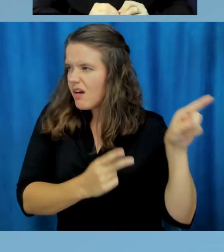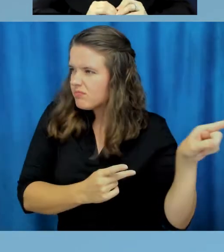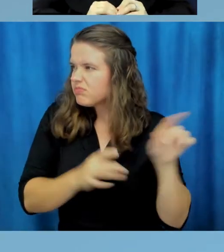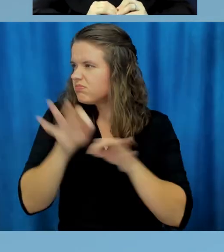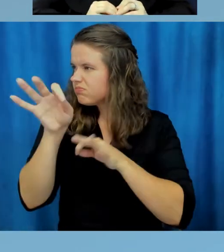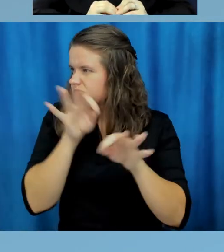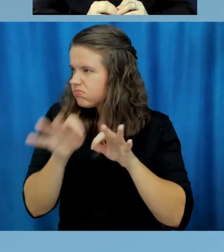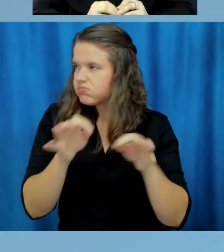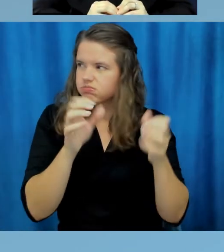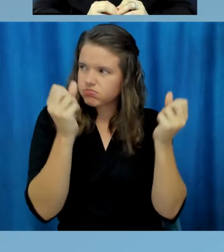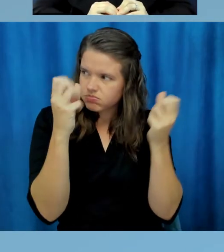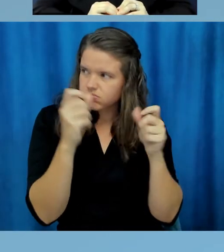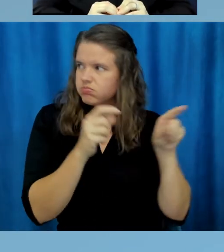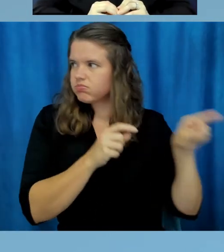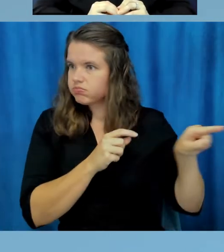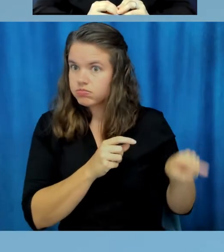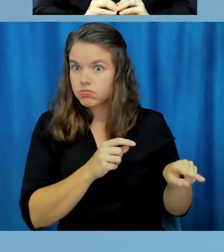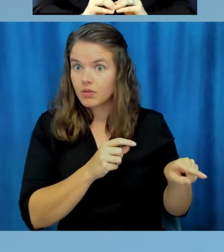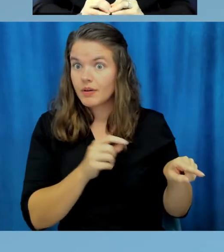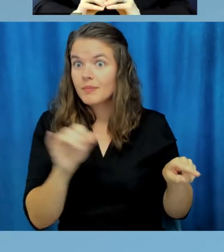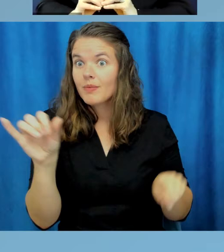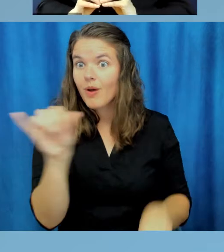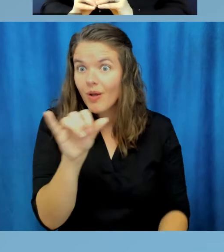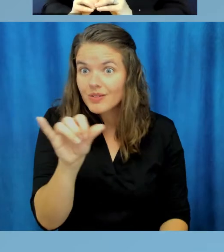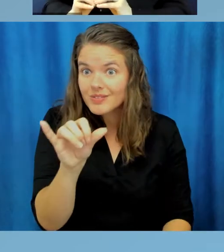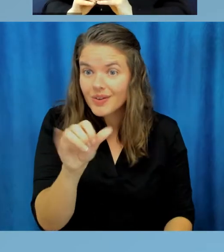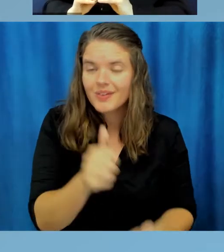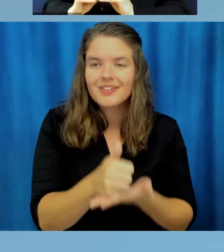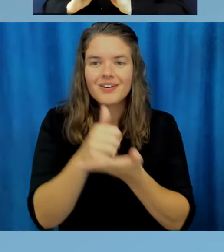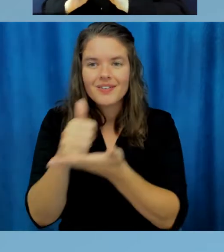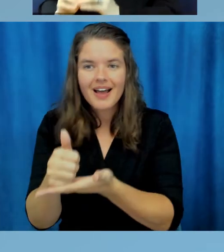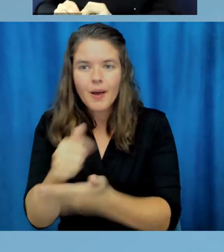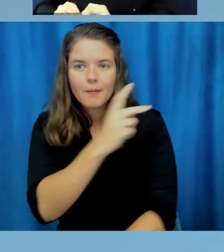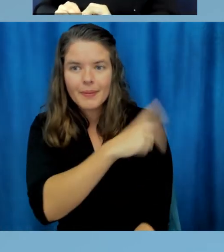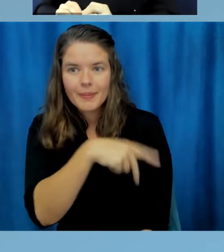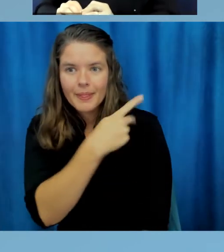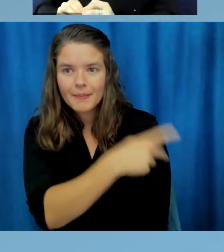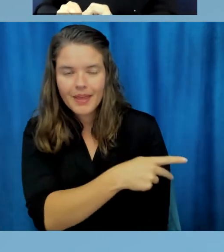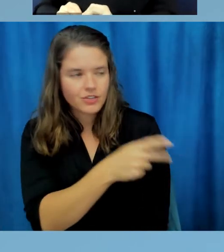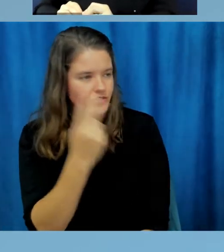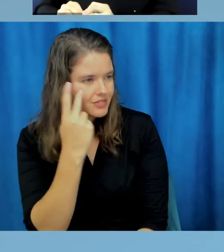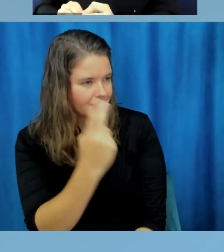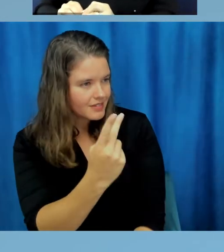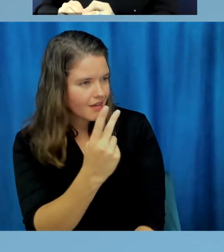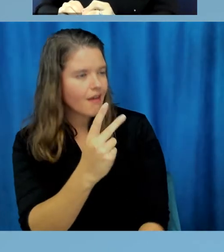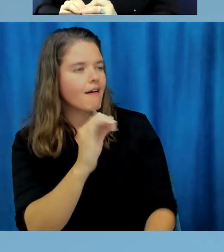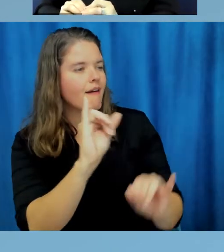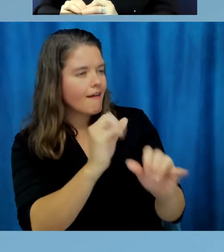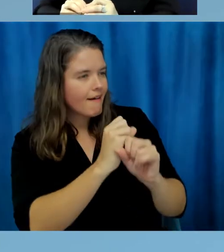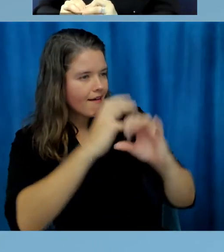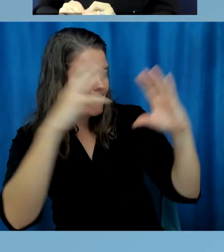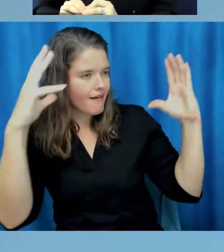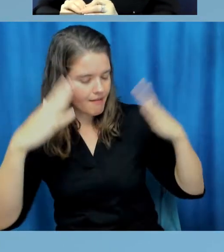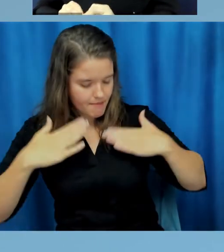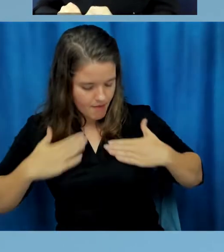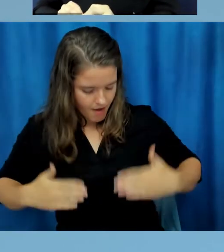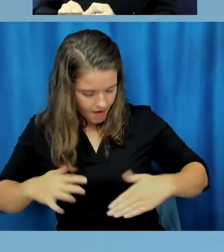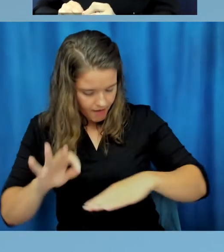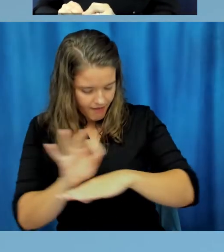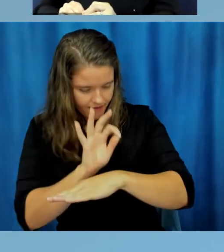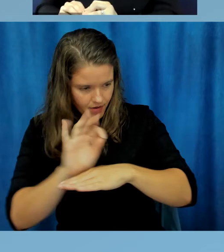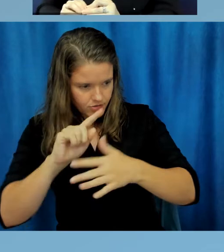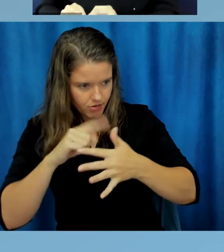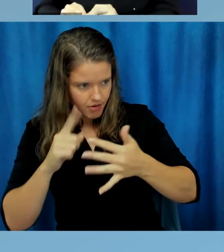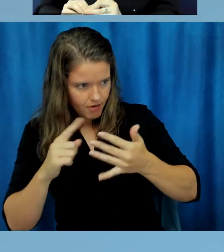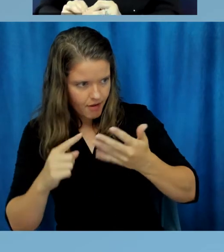to work off of, but it will also help the patient visualize how their body